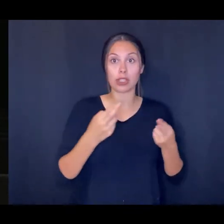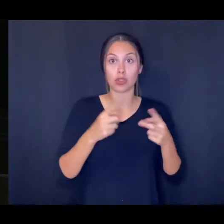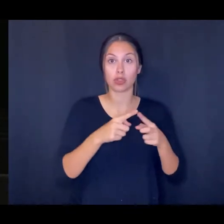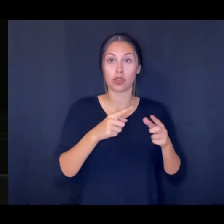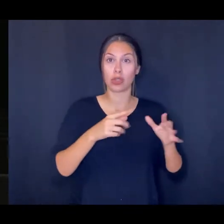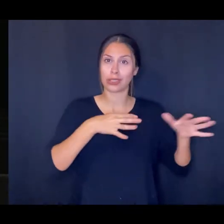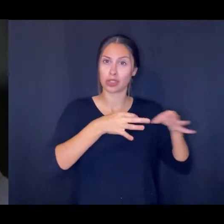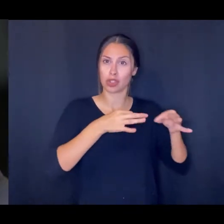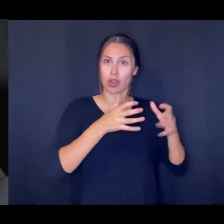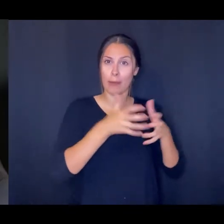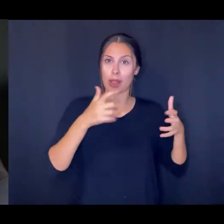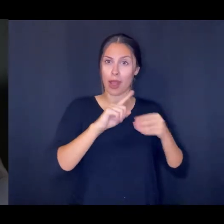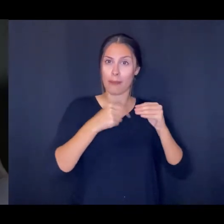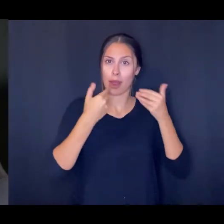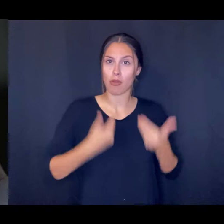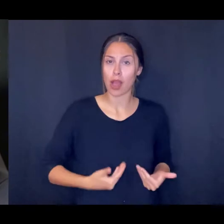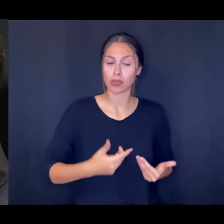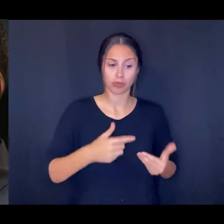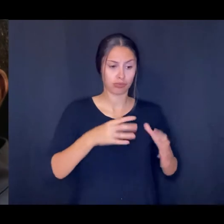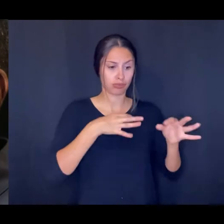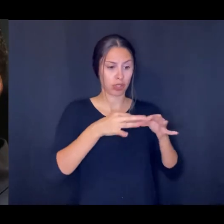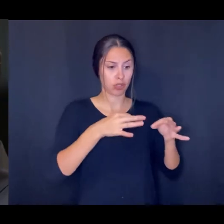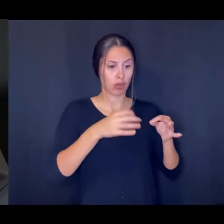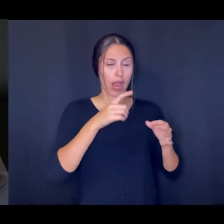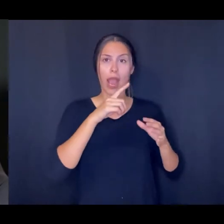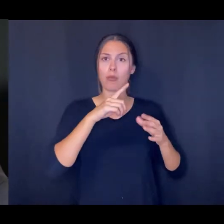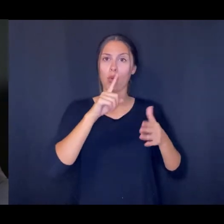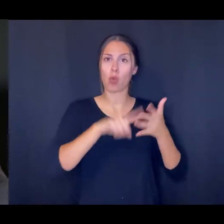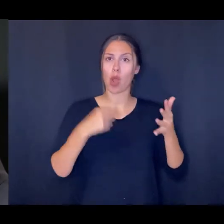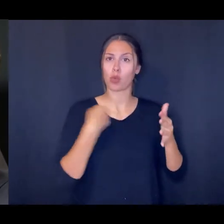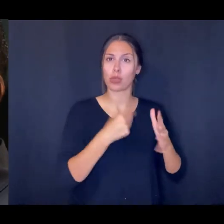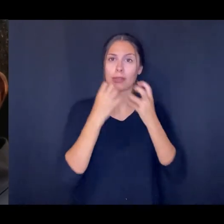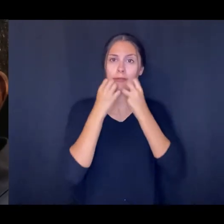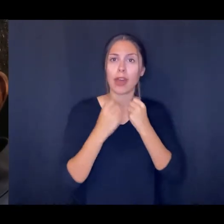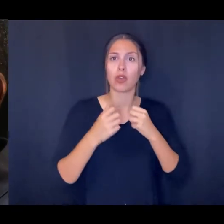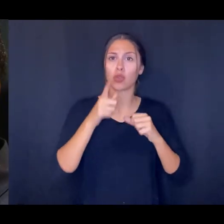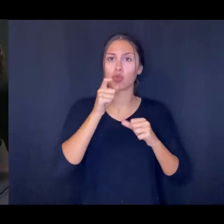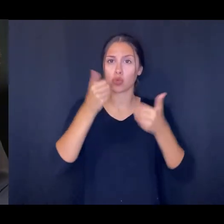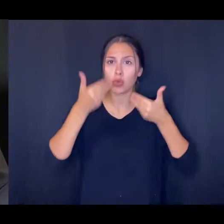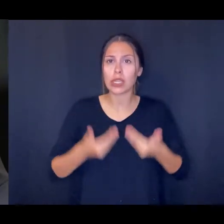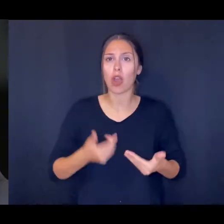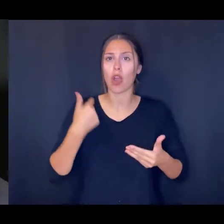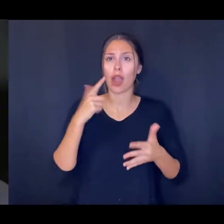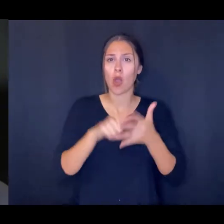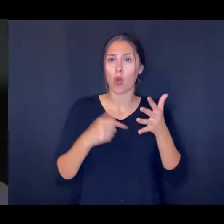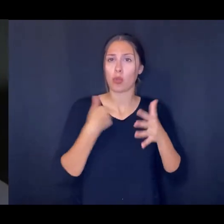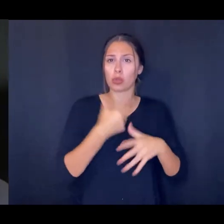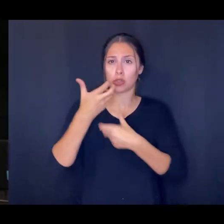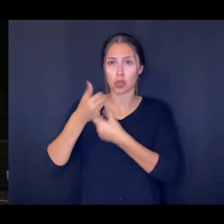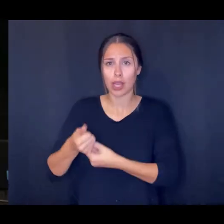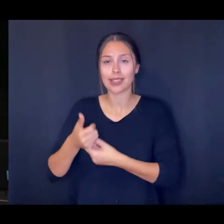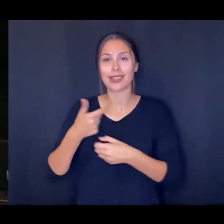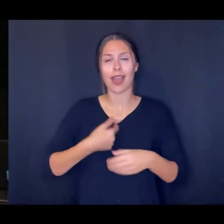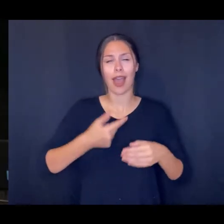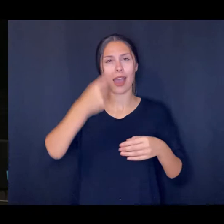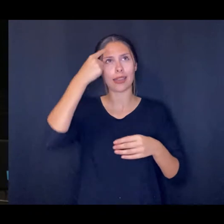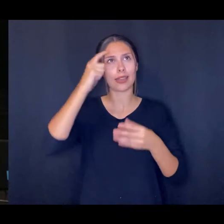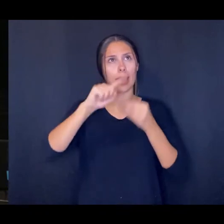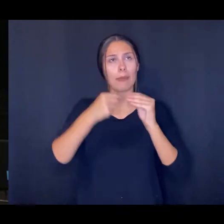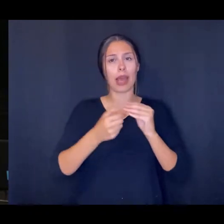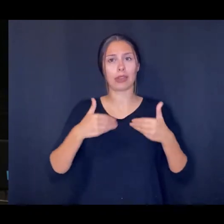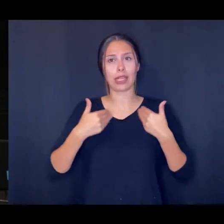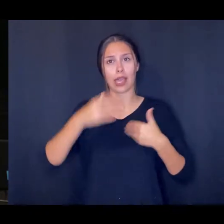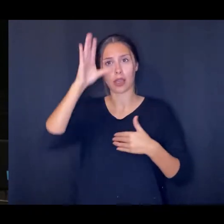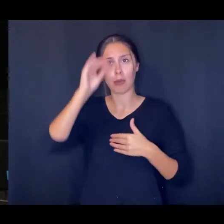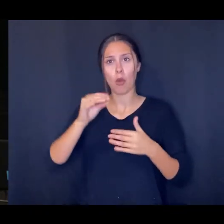to say a lot about us. They say a lot about what we value. They say a lot about who we are and what we trust. I often think about the